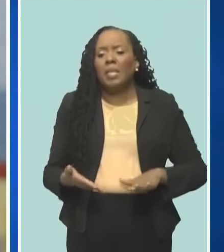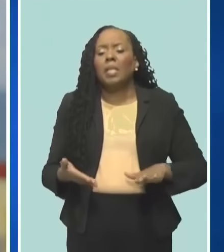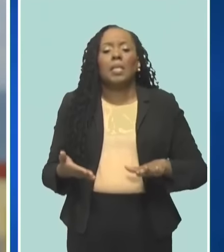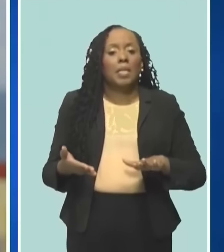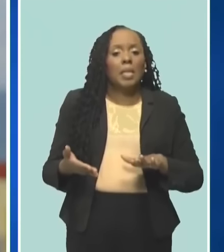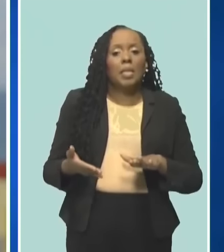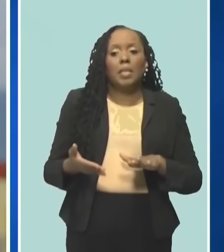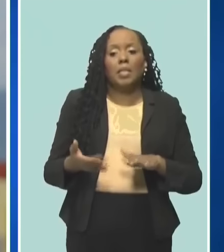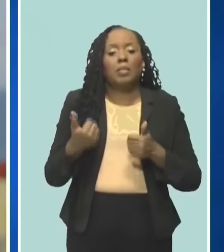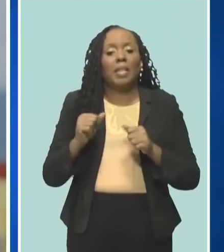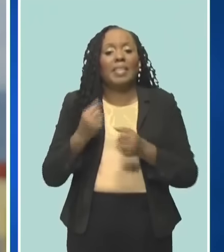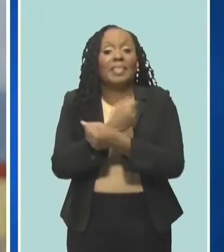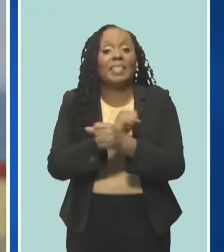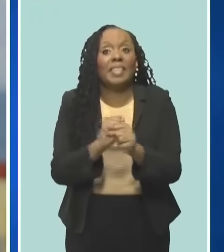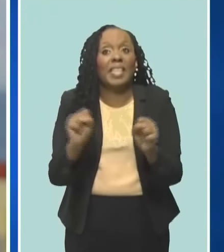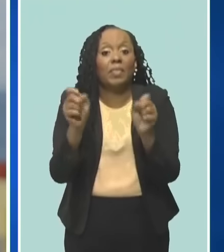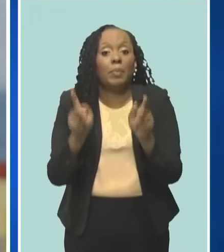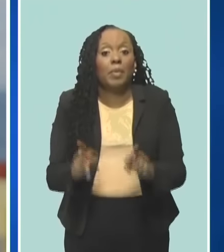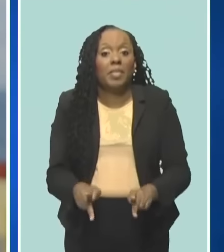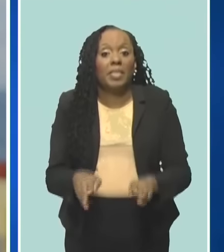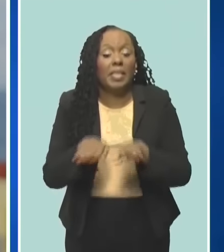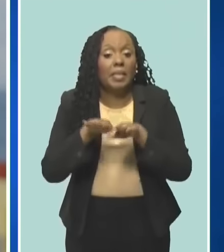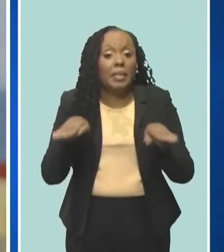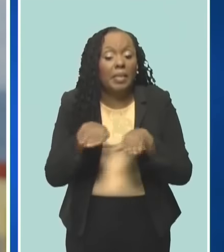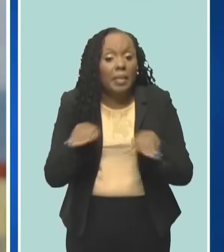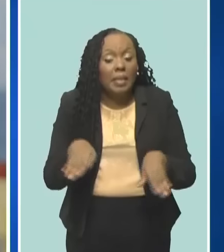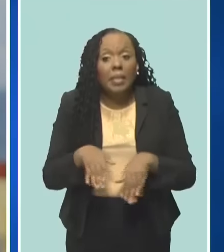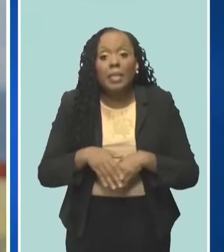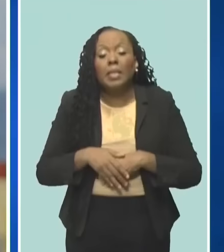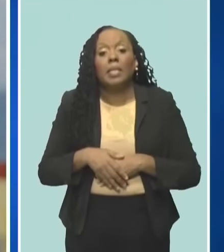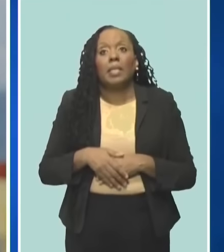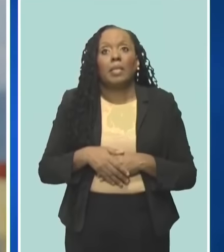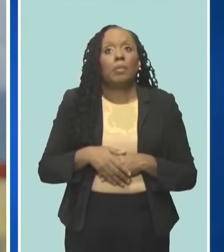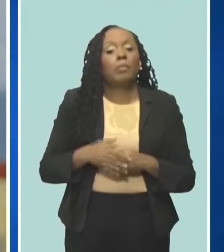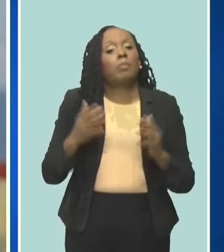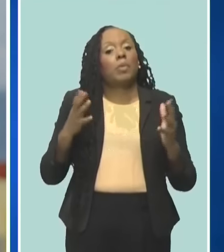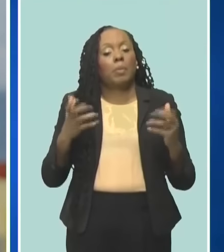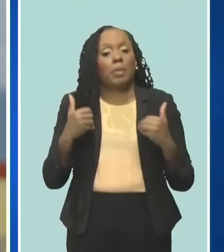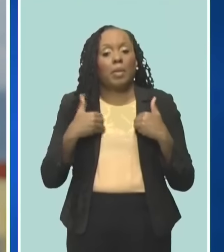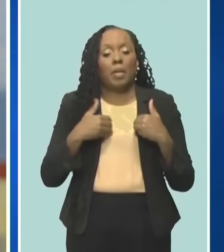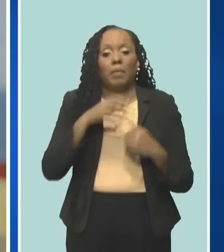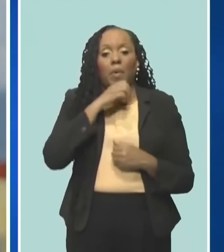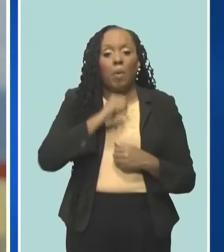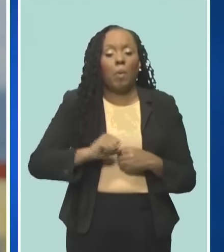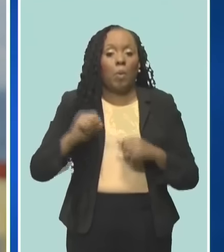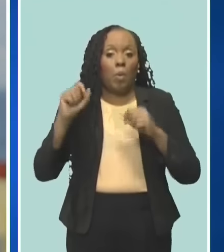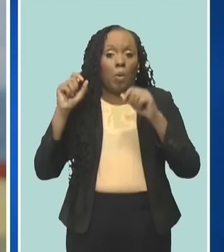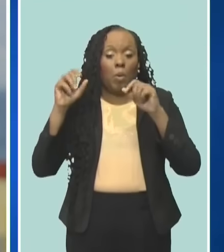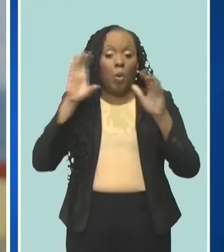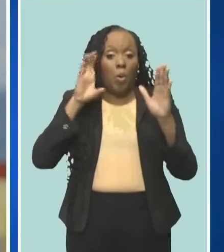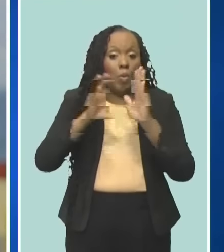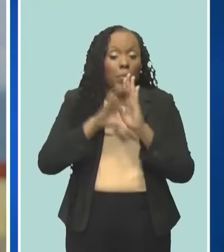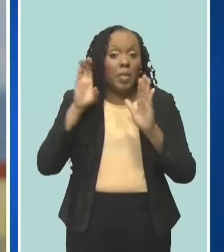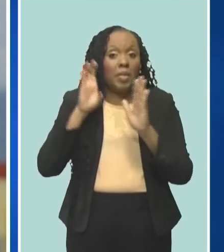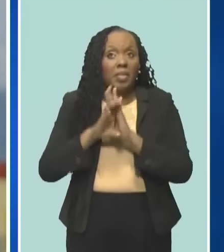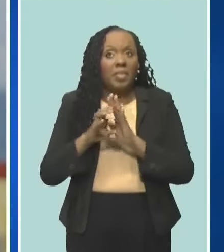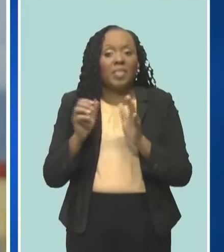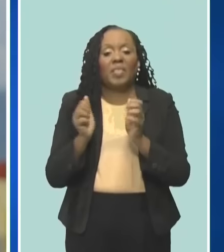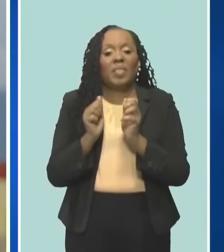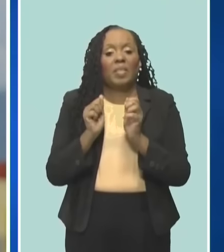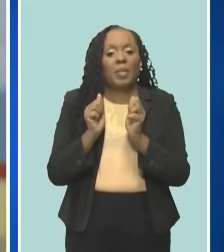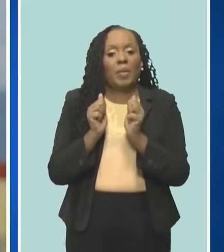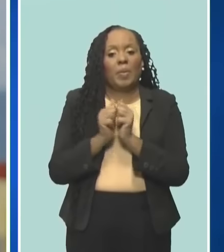plaque for him. We'll be looking at taking some of the old pictures out of the pavilion at St. Elizabeth Primary School,